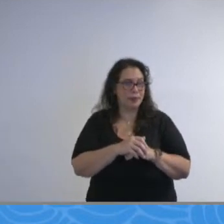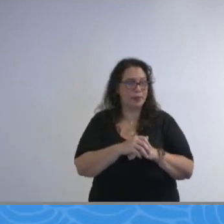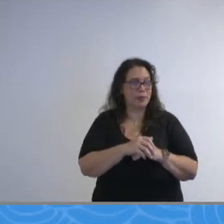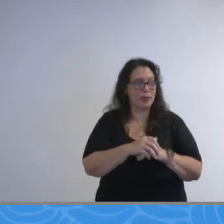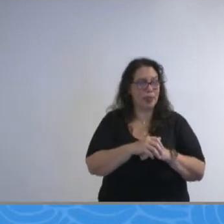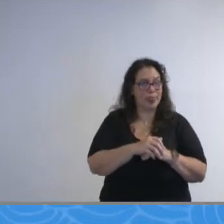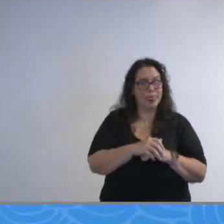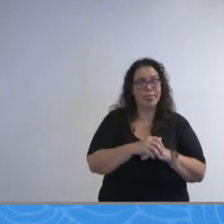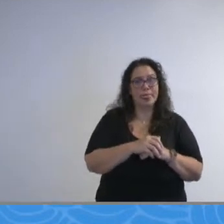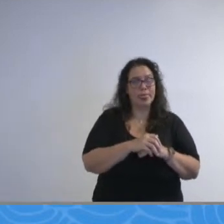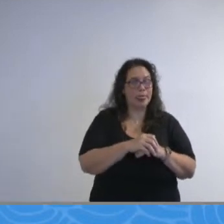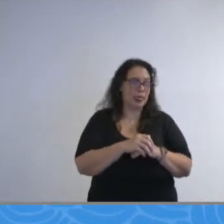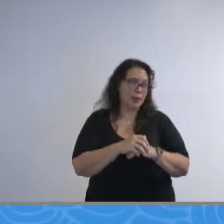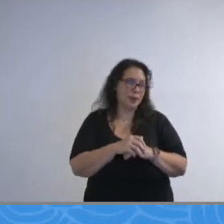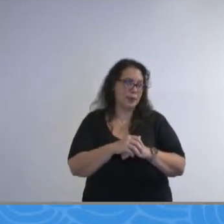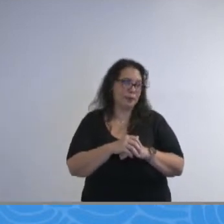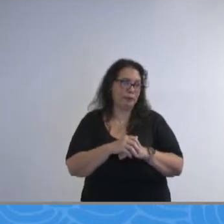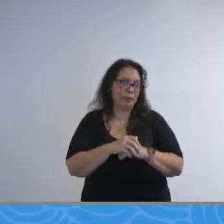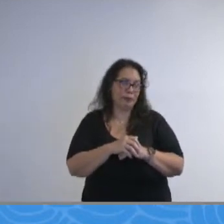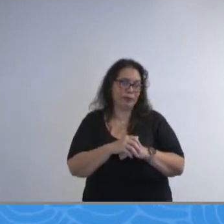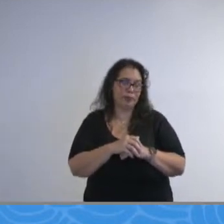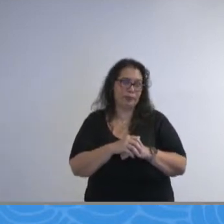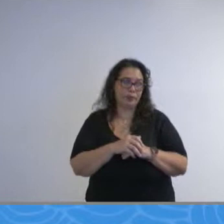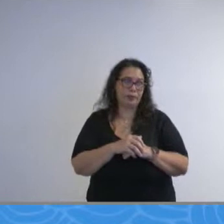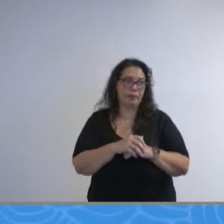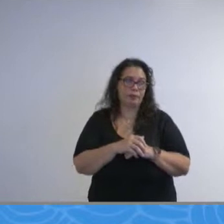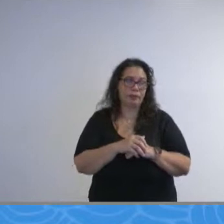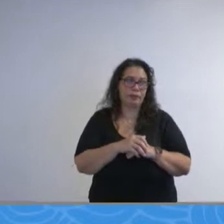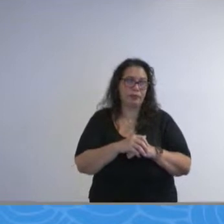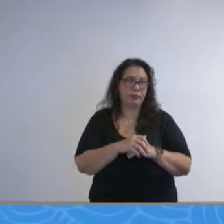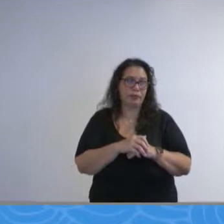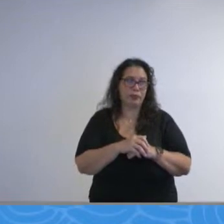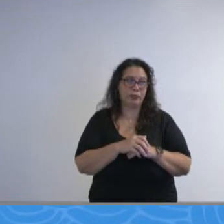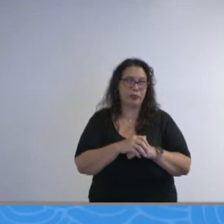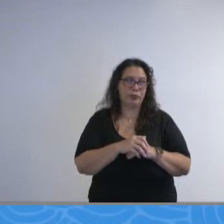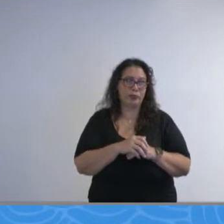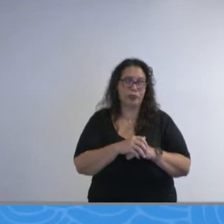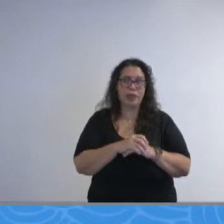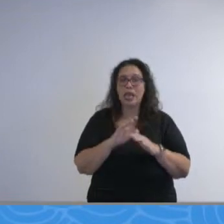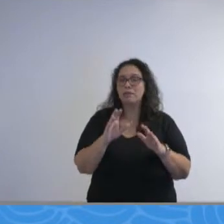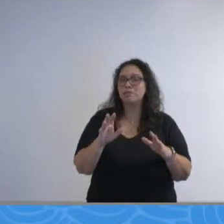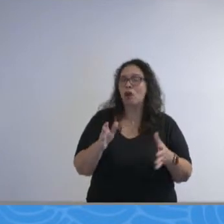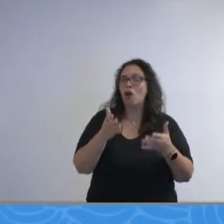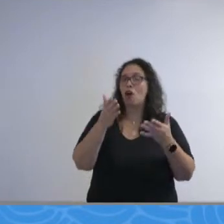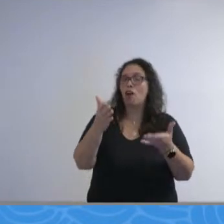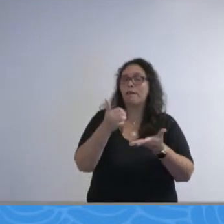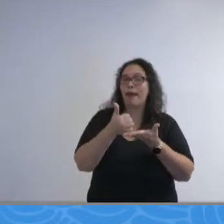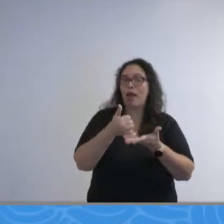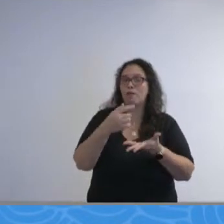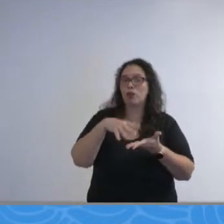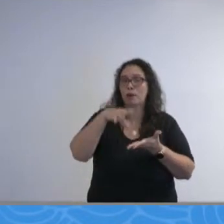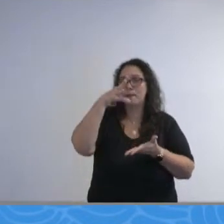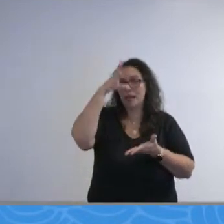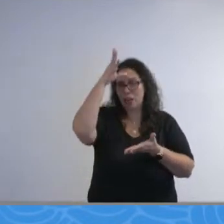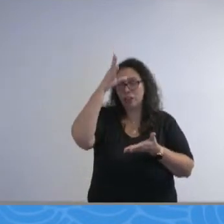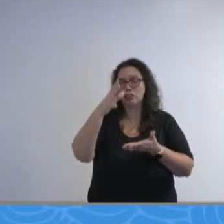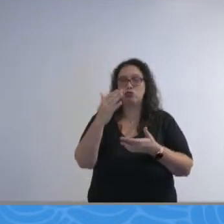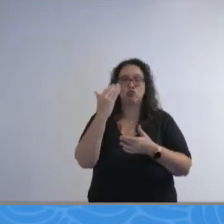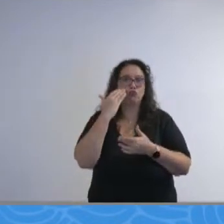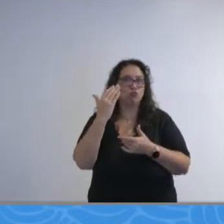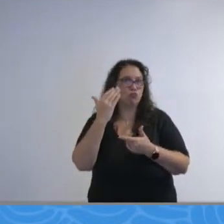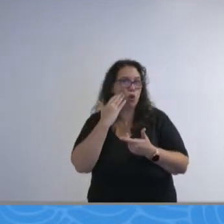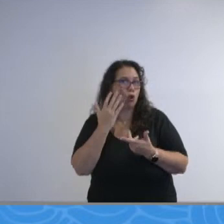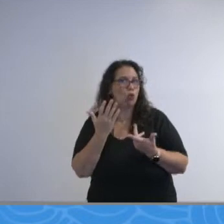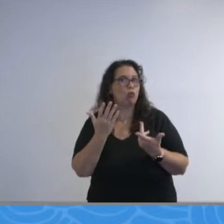Help for the parents to help the needs to know what their special education child needs. Health, speech and